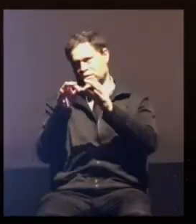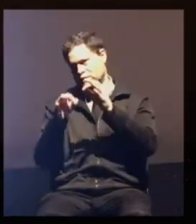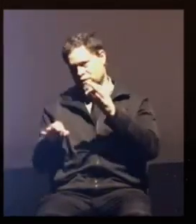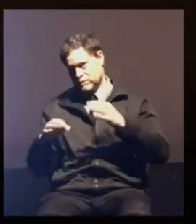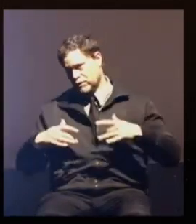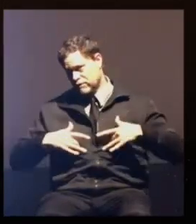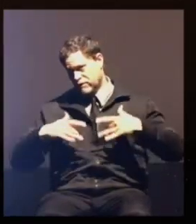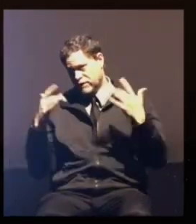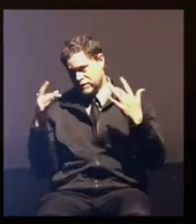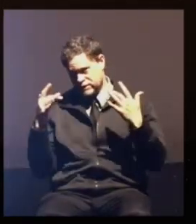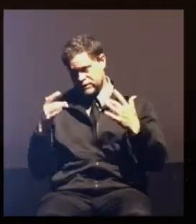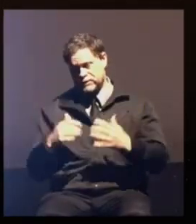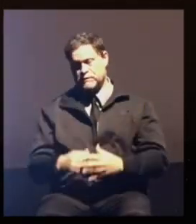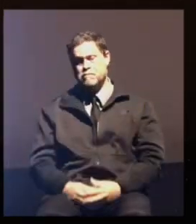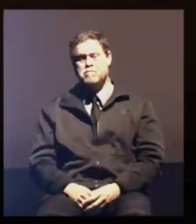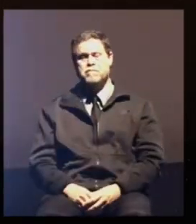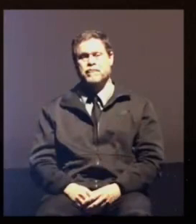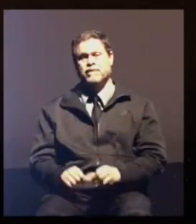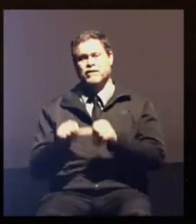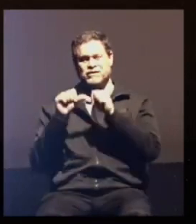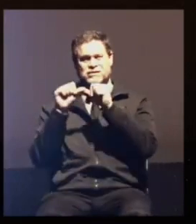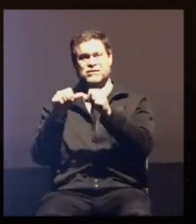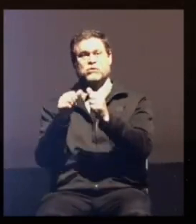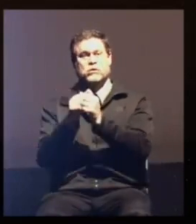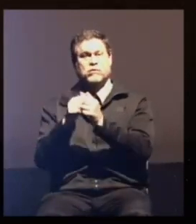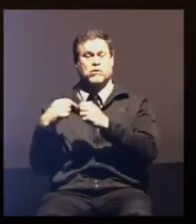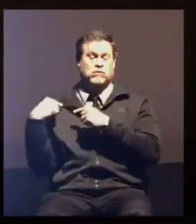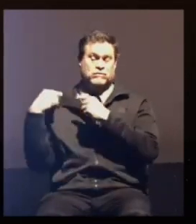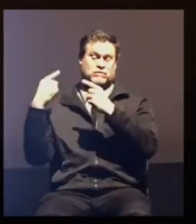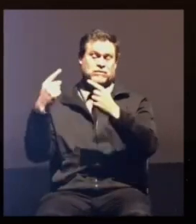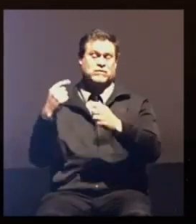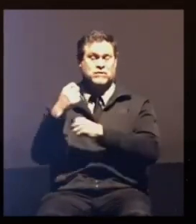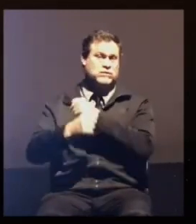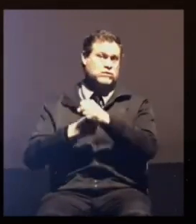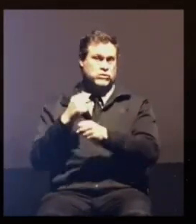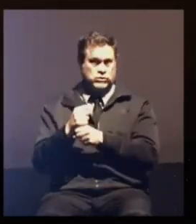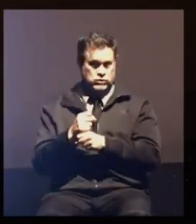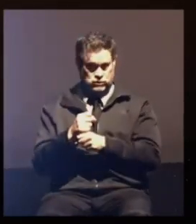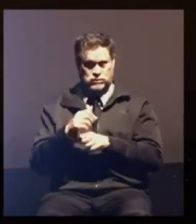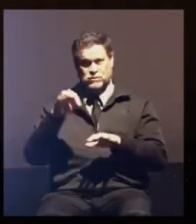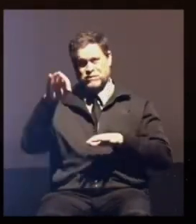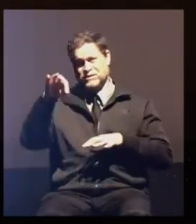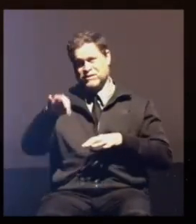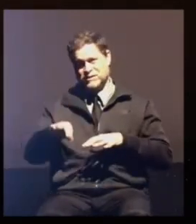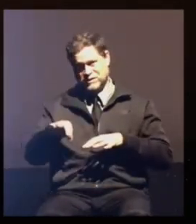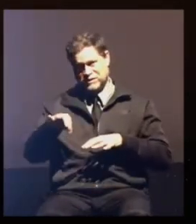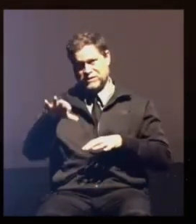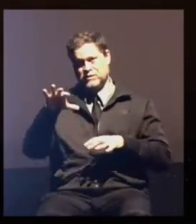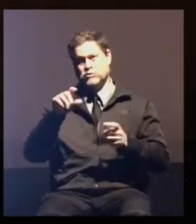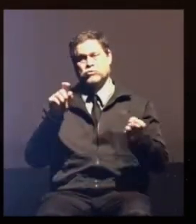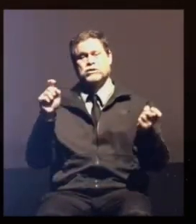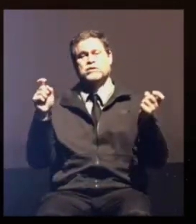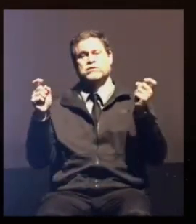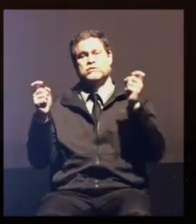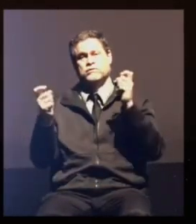events stick with me over decades and become the seed of transformation.